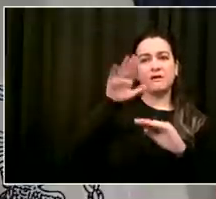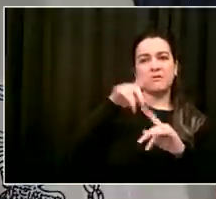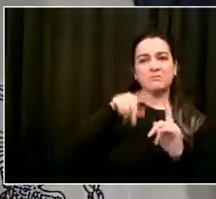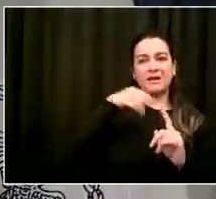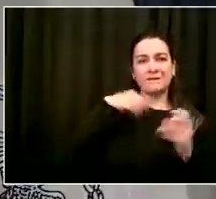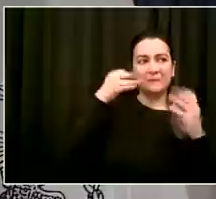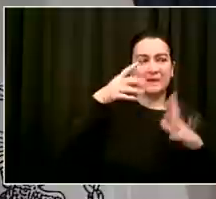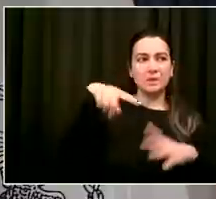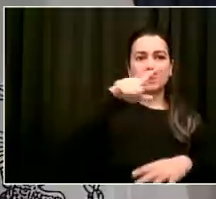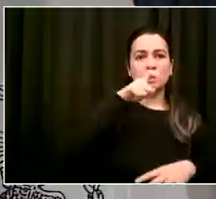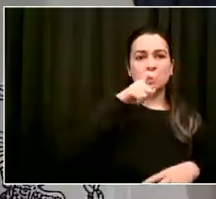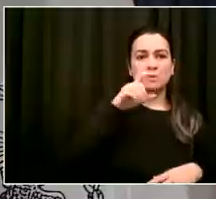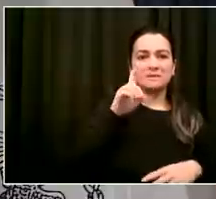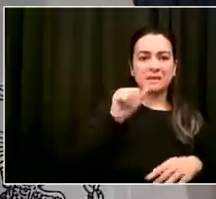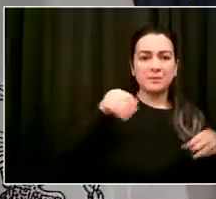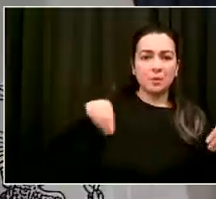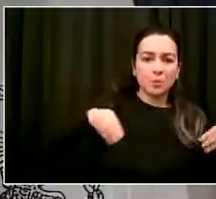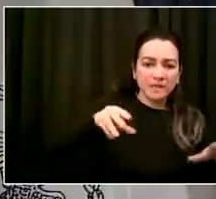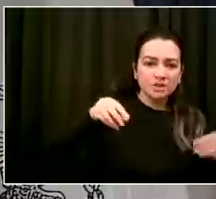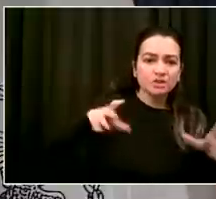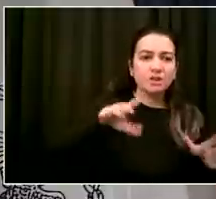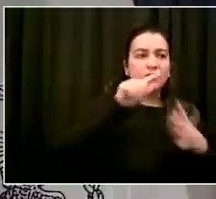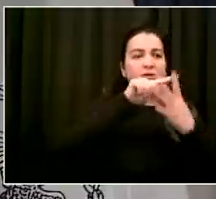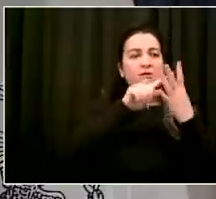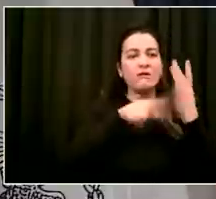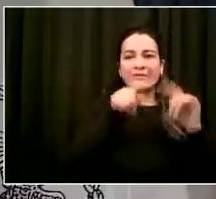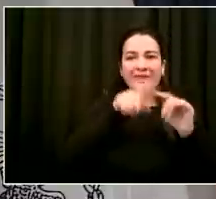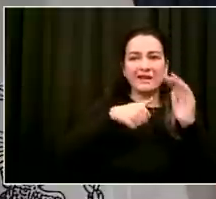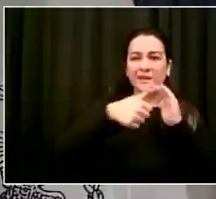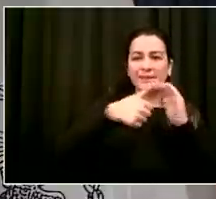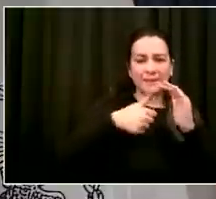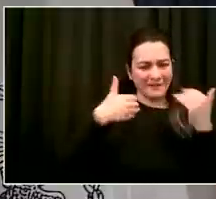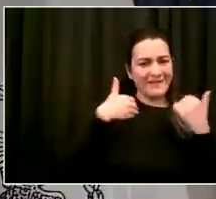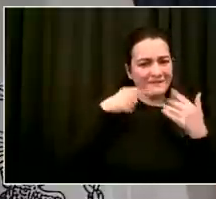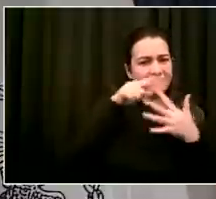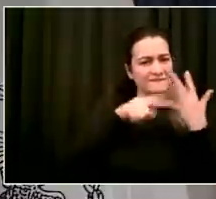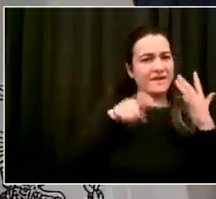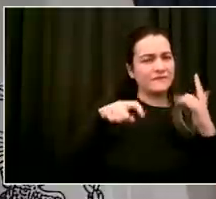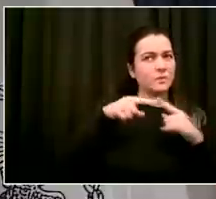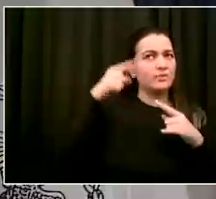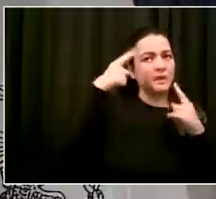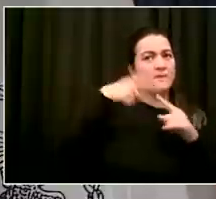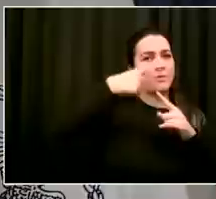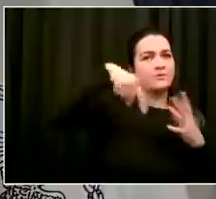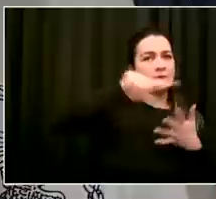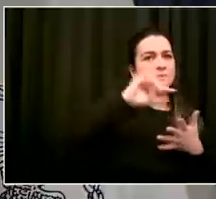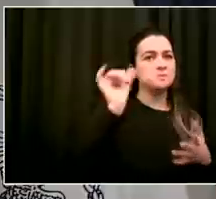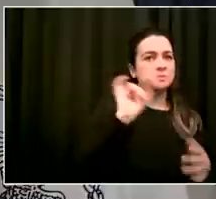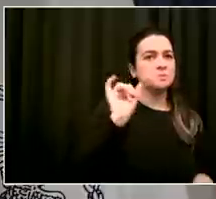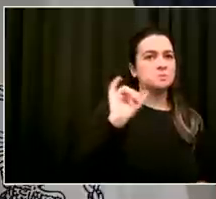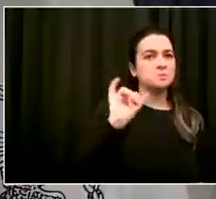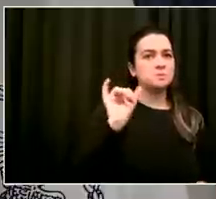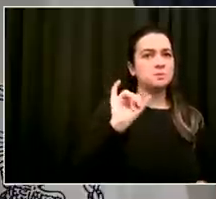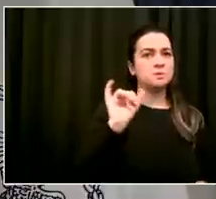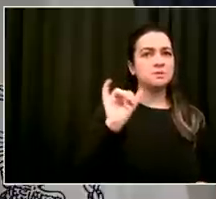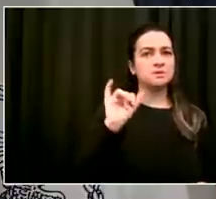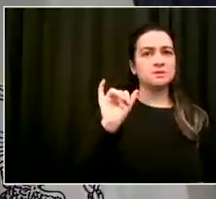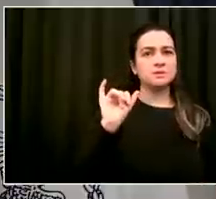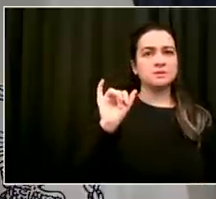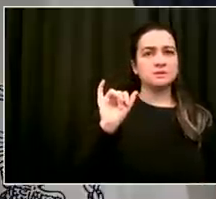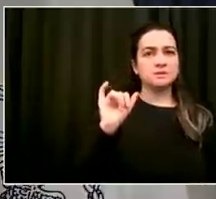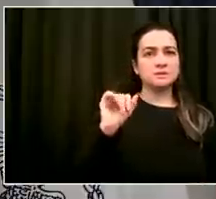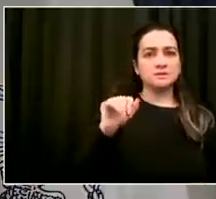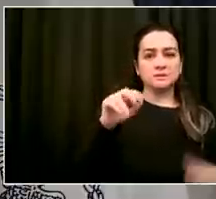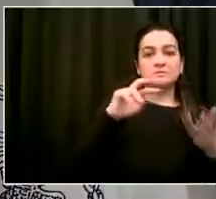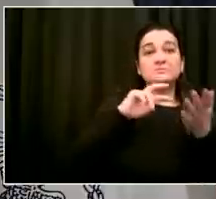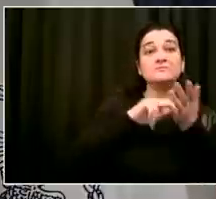be honest about this. When you're bringing thousands of people into one center, you can